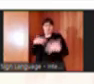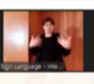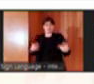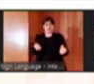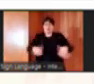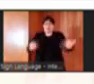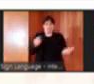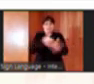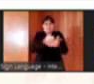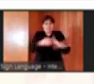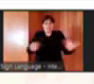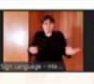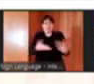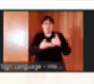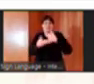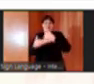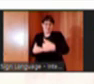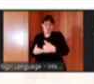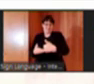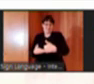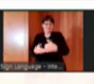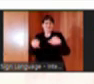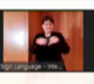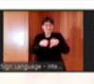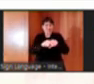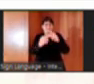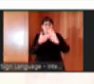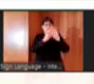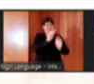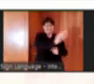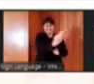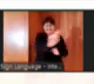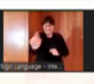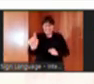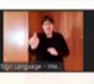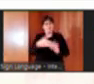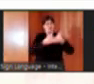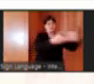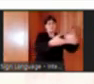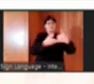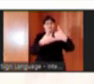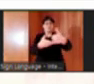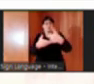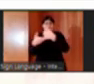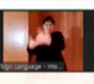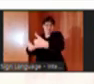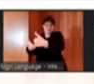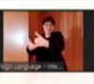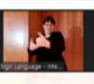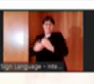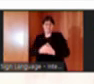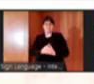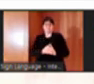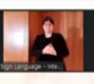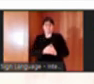distress. And all across society have also been assisted, but many people are